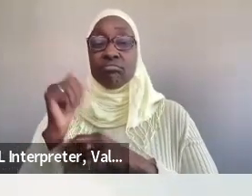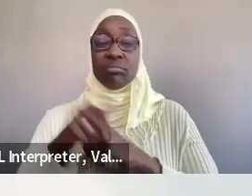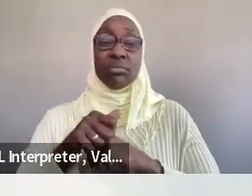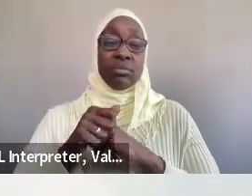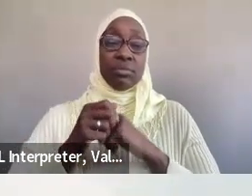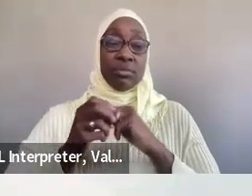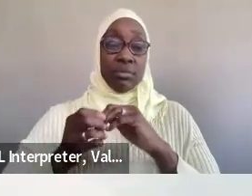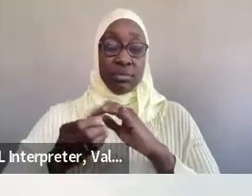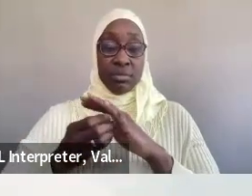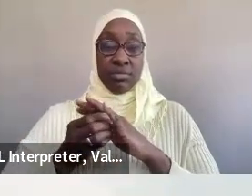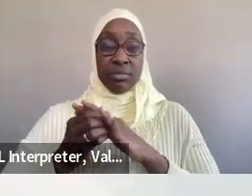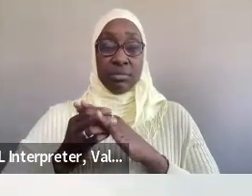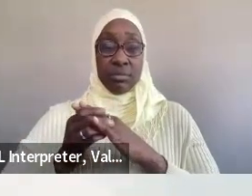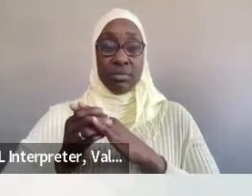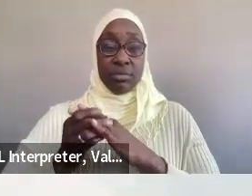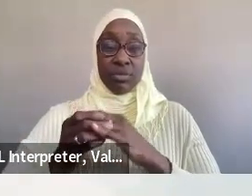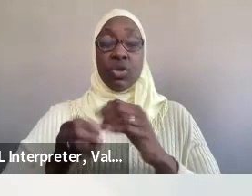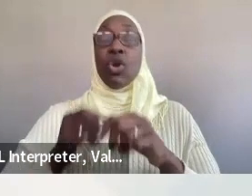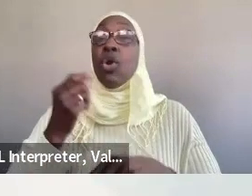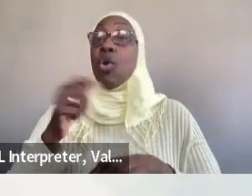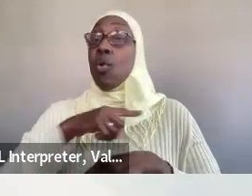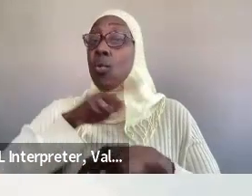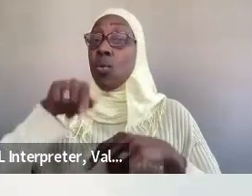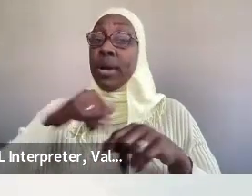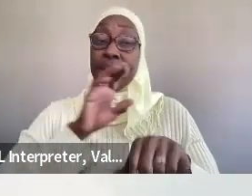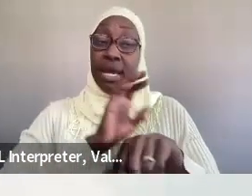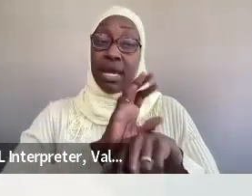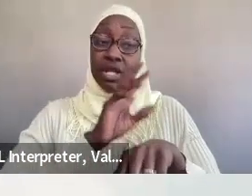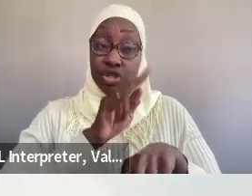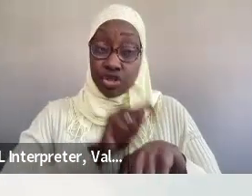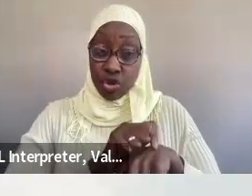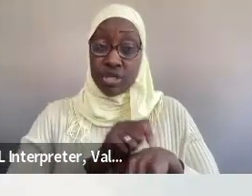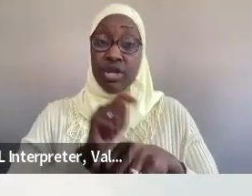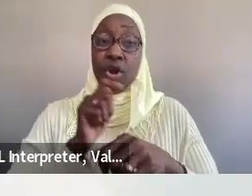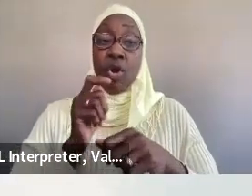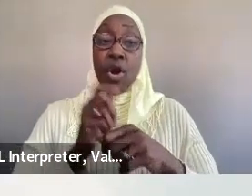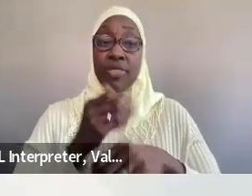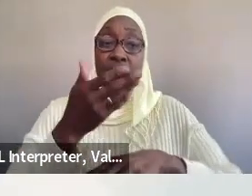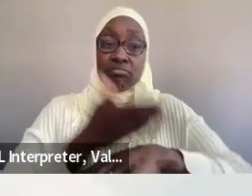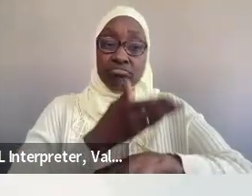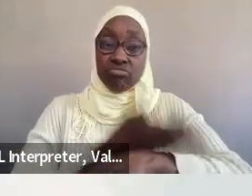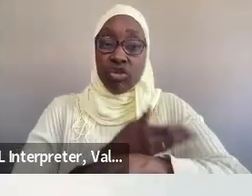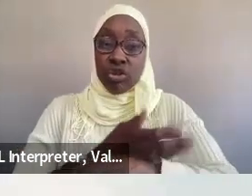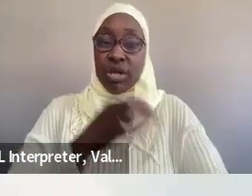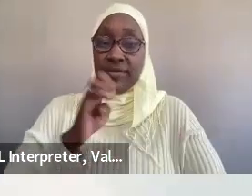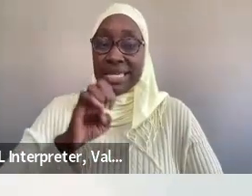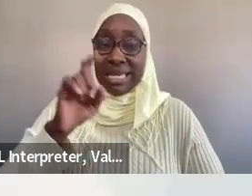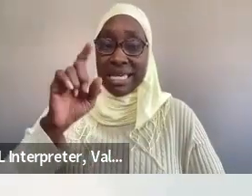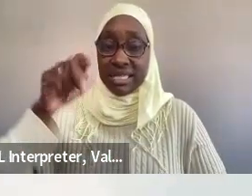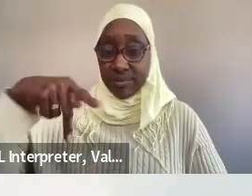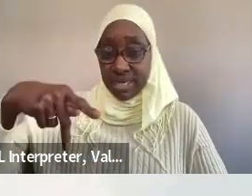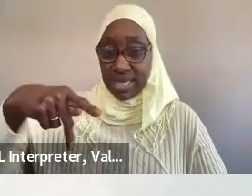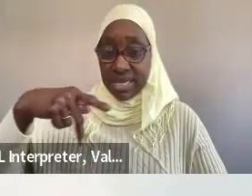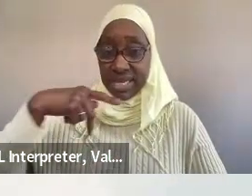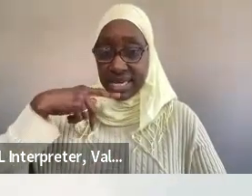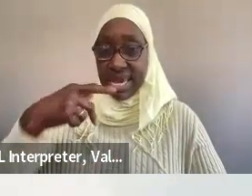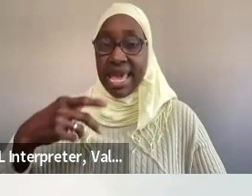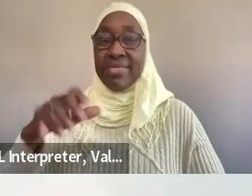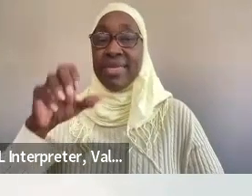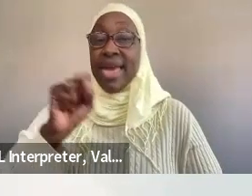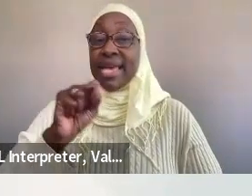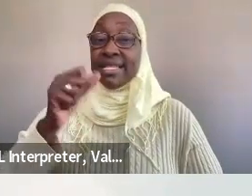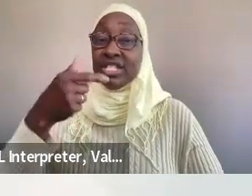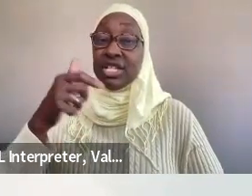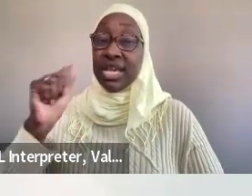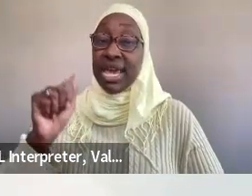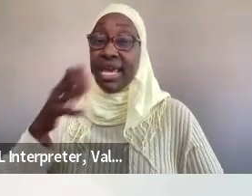that's just right across from this one. And we're also currently consulting on the SGA which is the Student Government Association's Women's Center